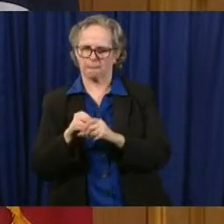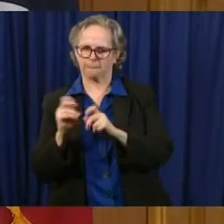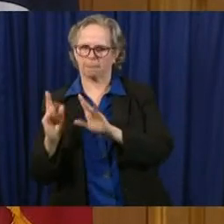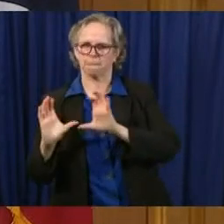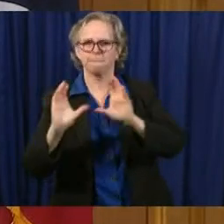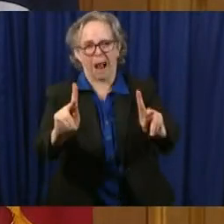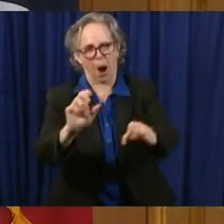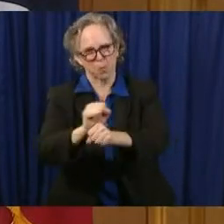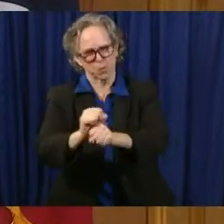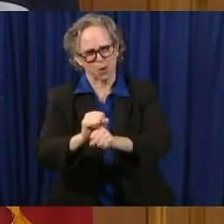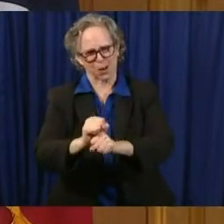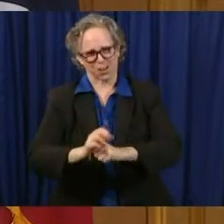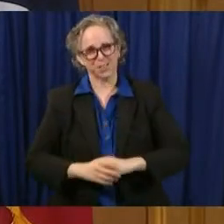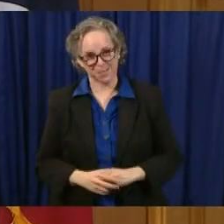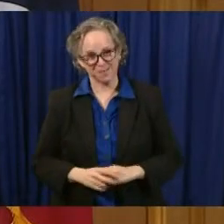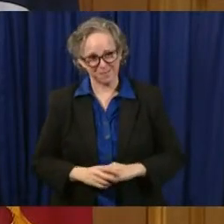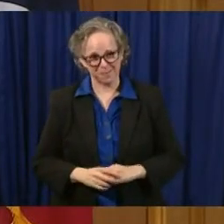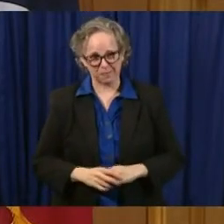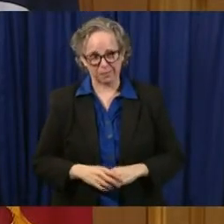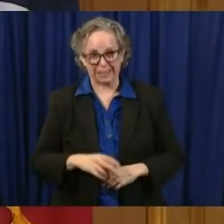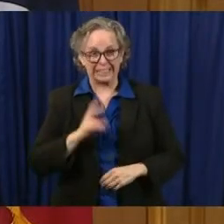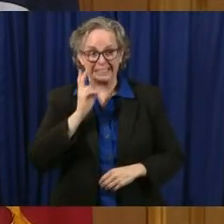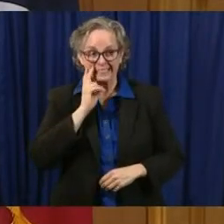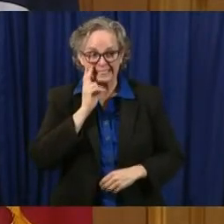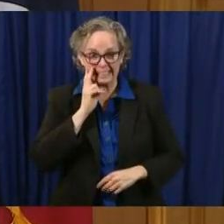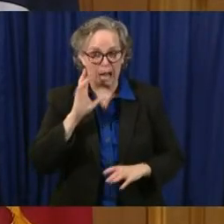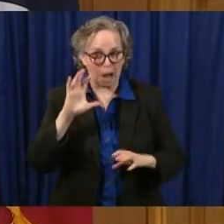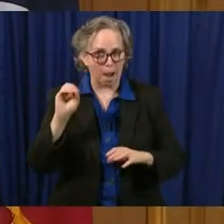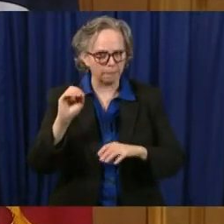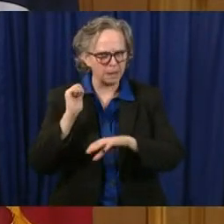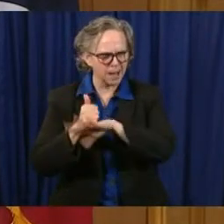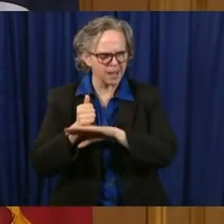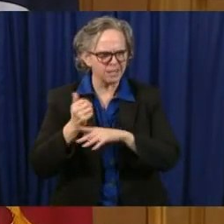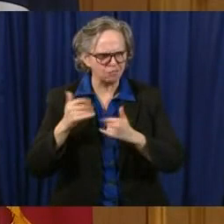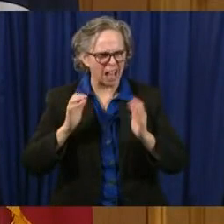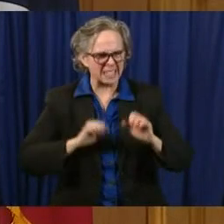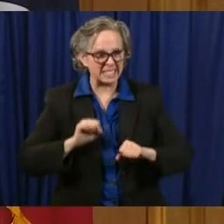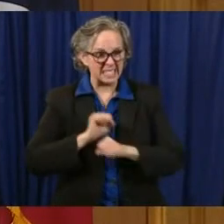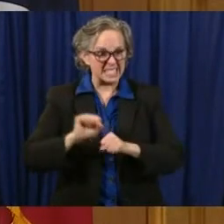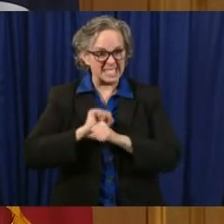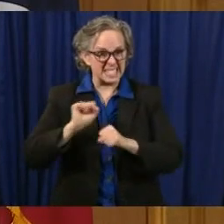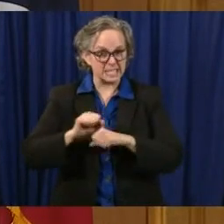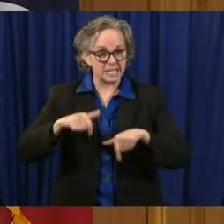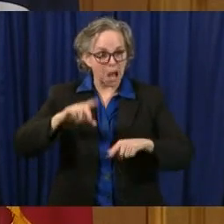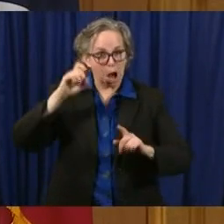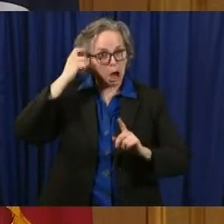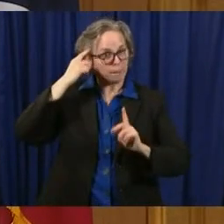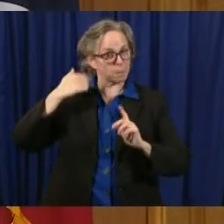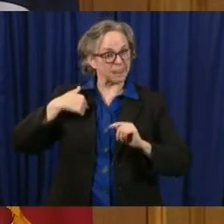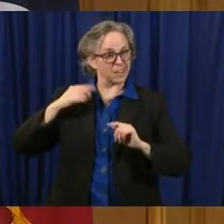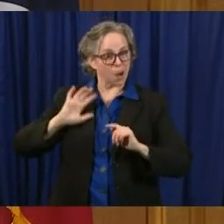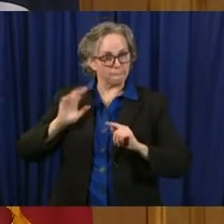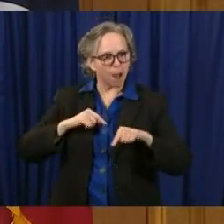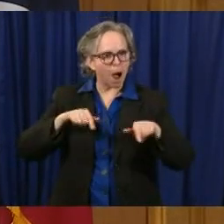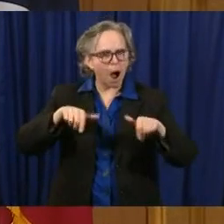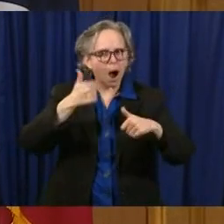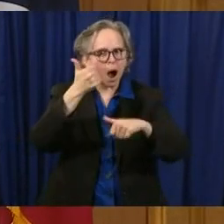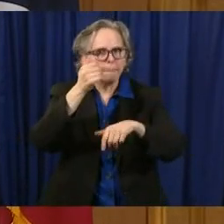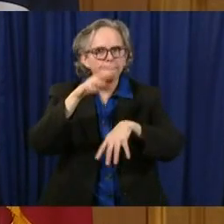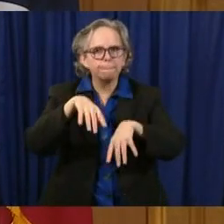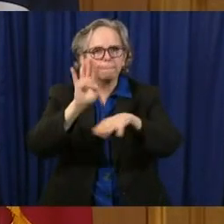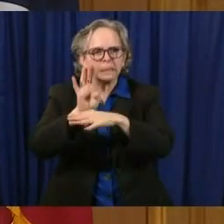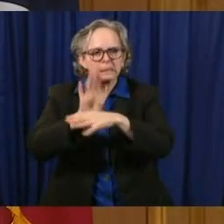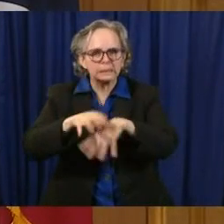are looking to do that. So it's not going to be just what the government does. It's going to be what private industry is able to do as